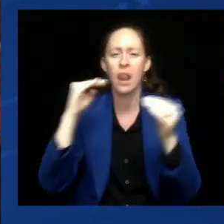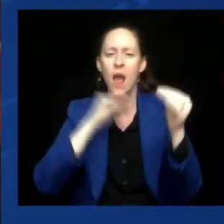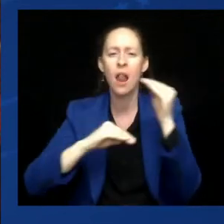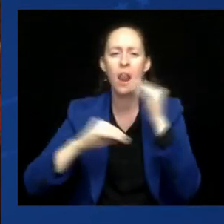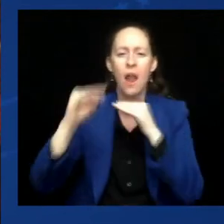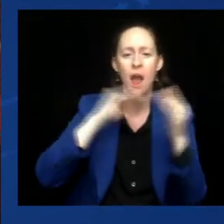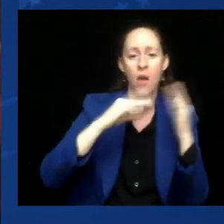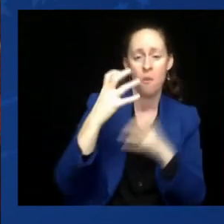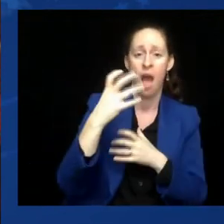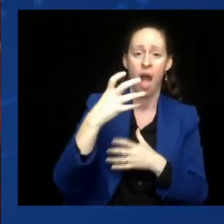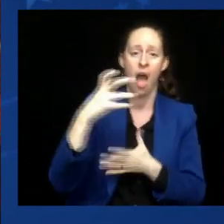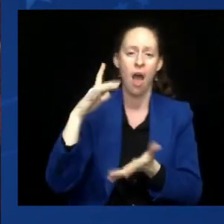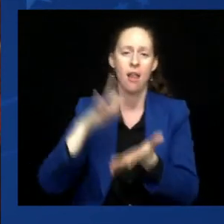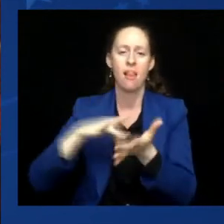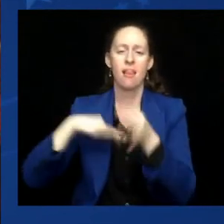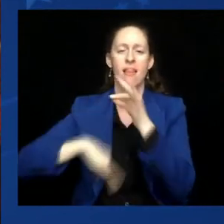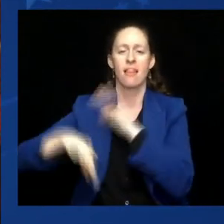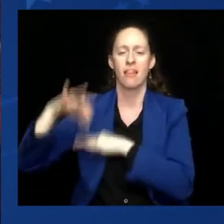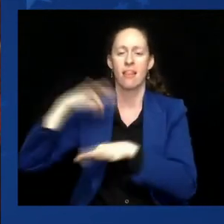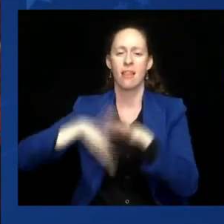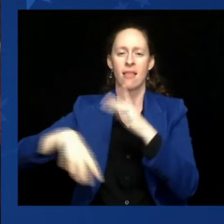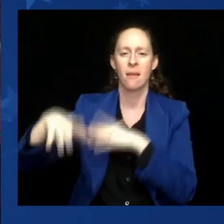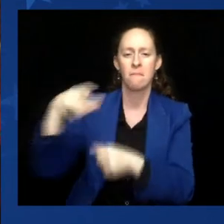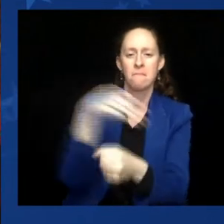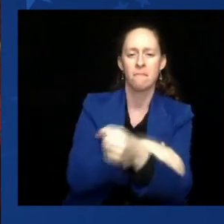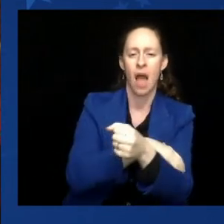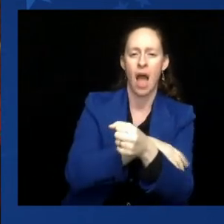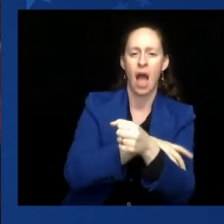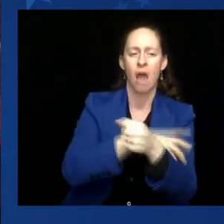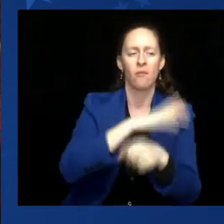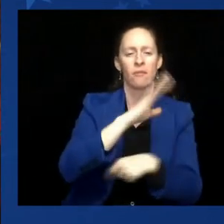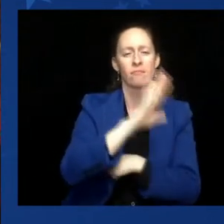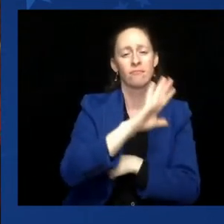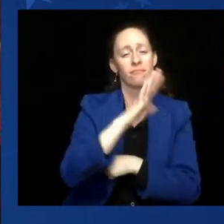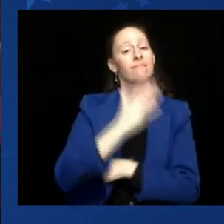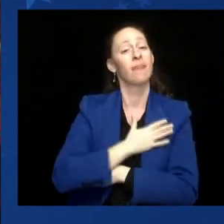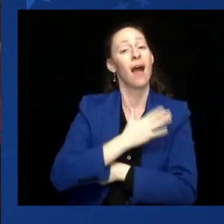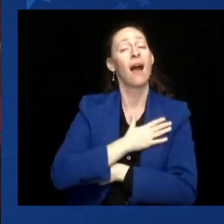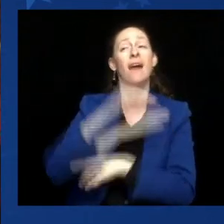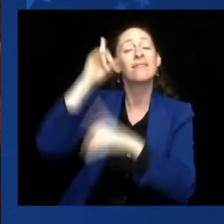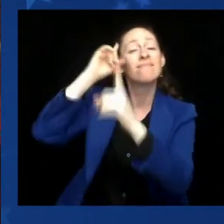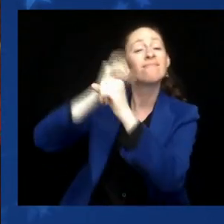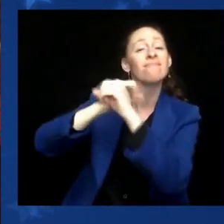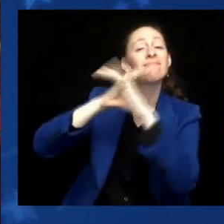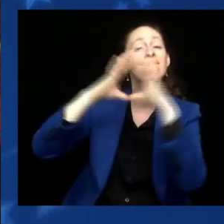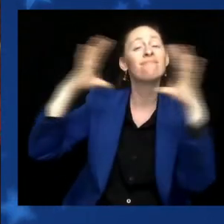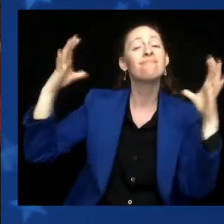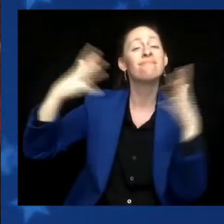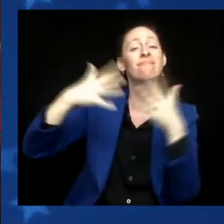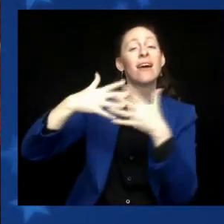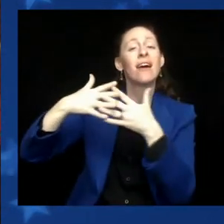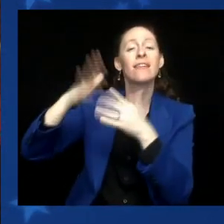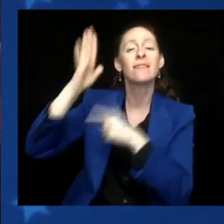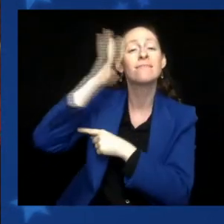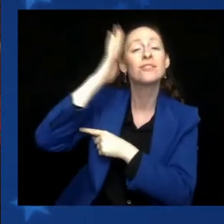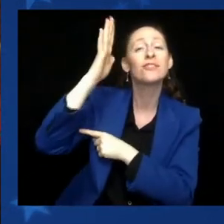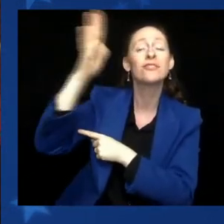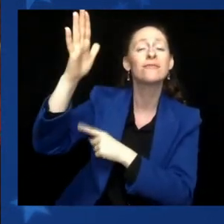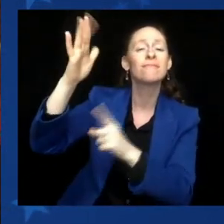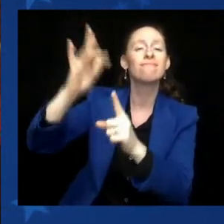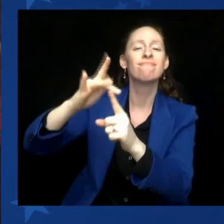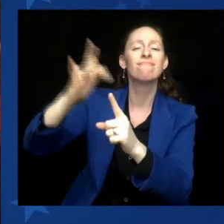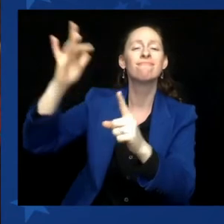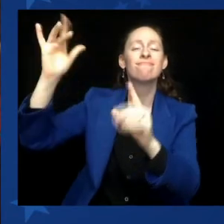an unlimited future, an America that's about to take off. I hope you see it as well. Just look